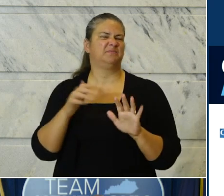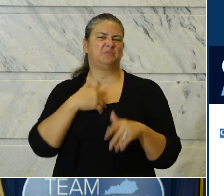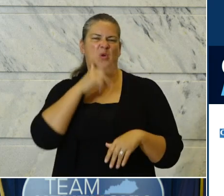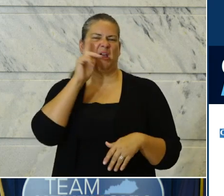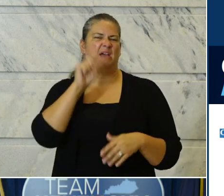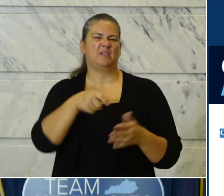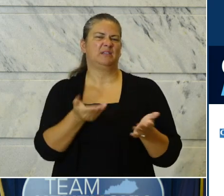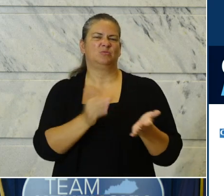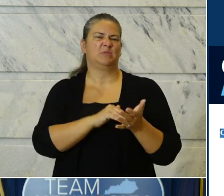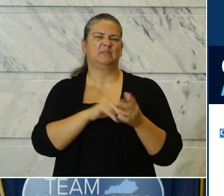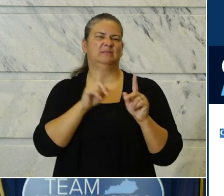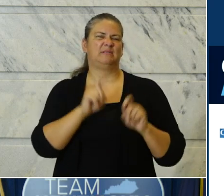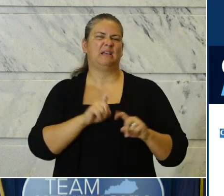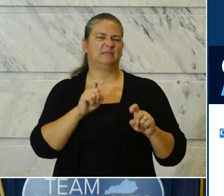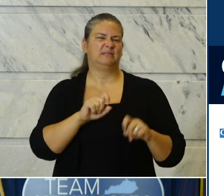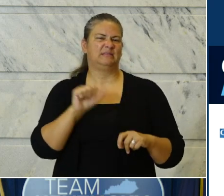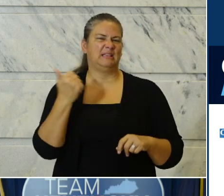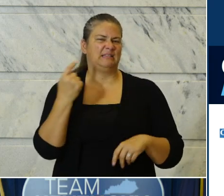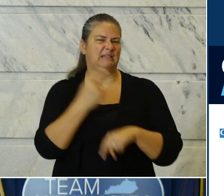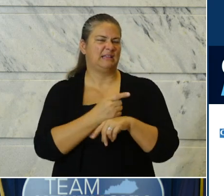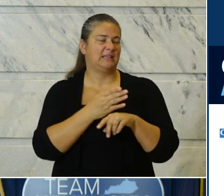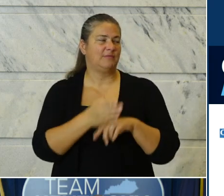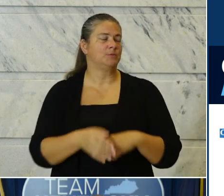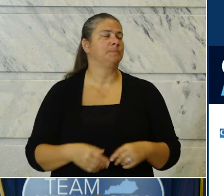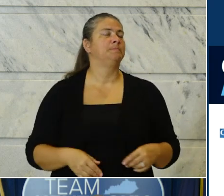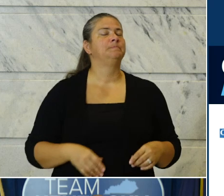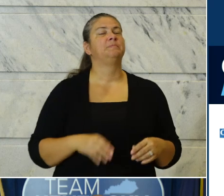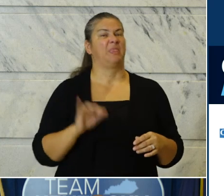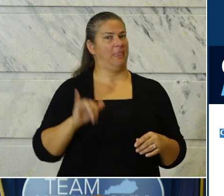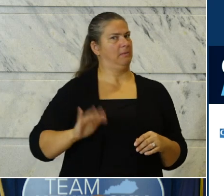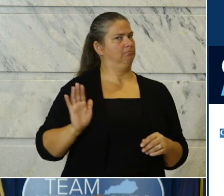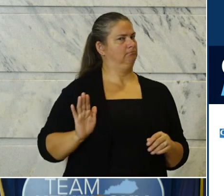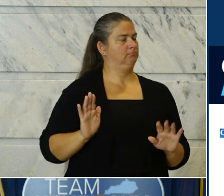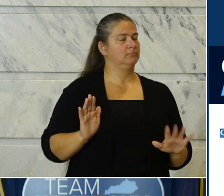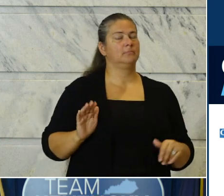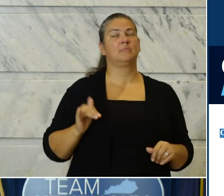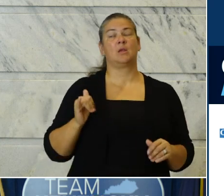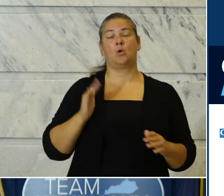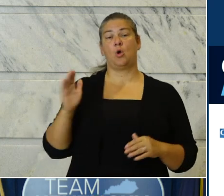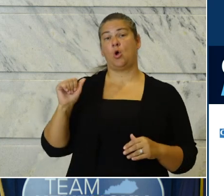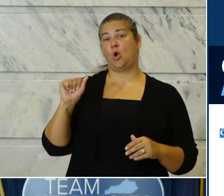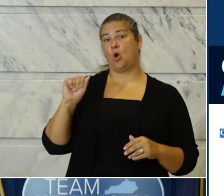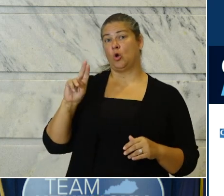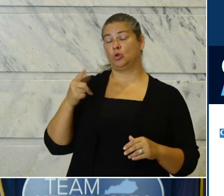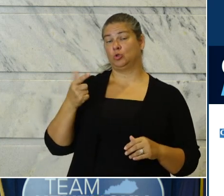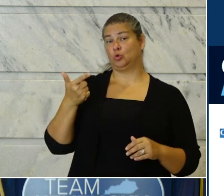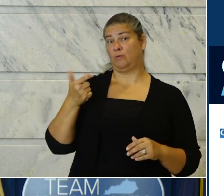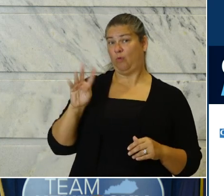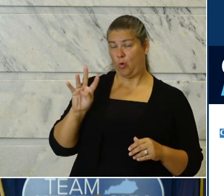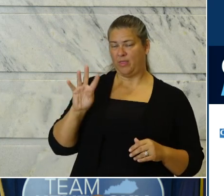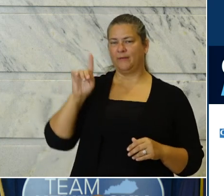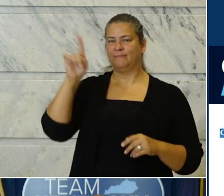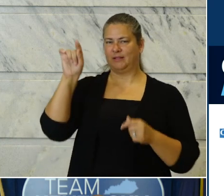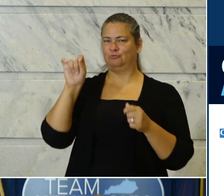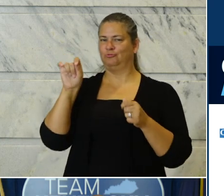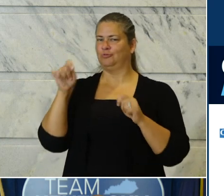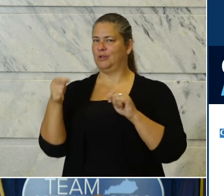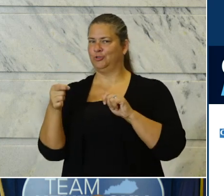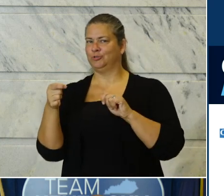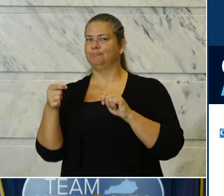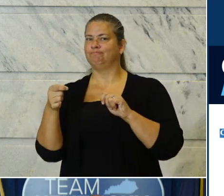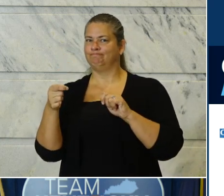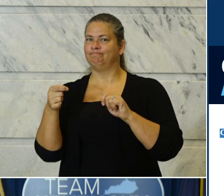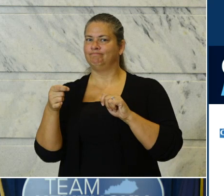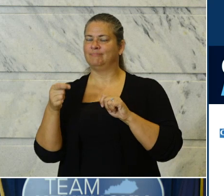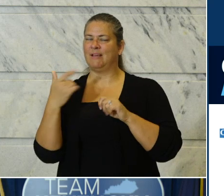repeat test. Now they've done more changes more recently on August 24th. These are the changes that have led to some